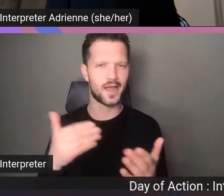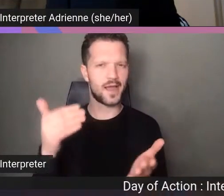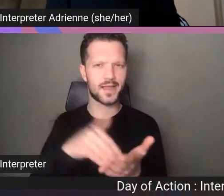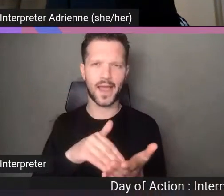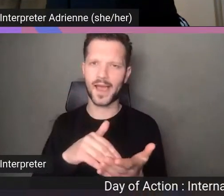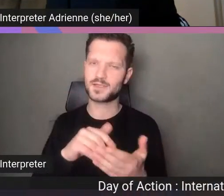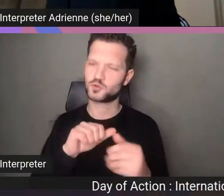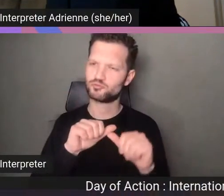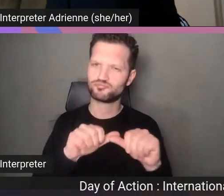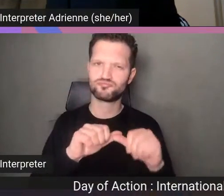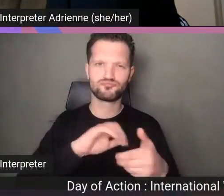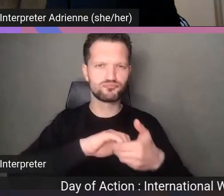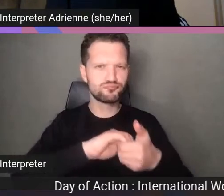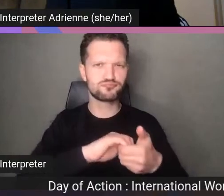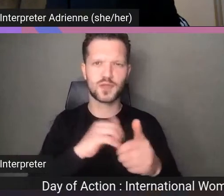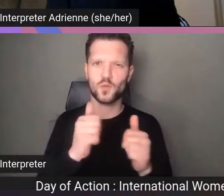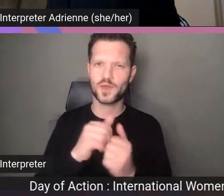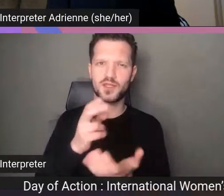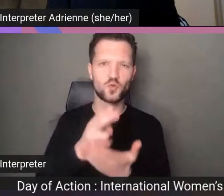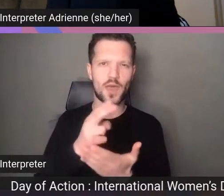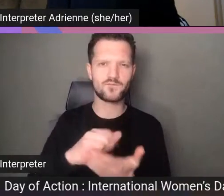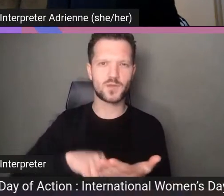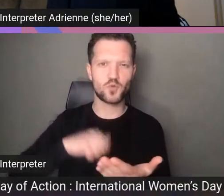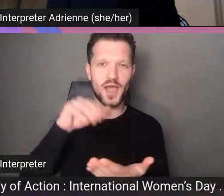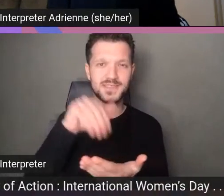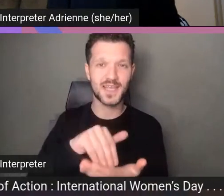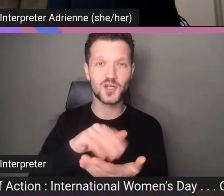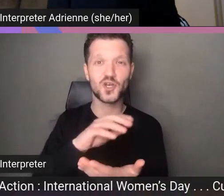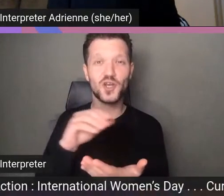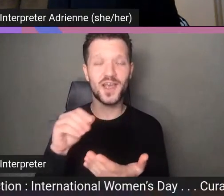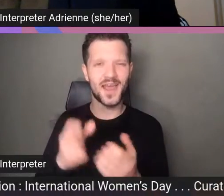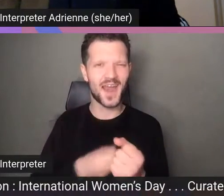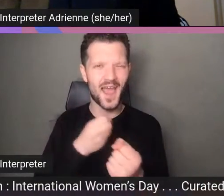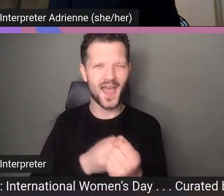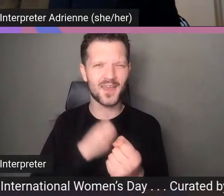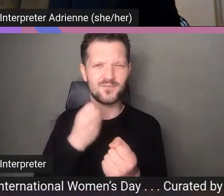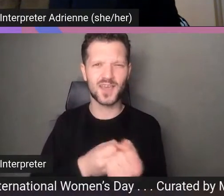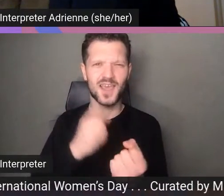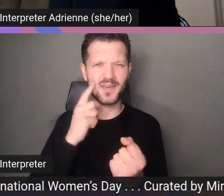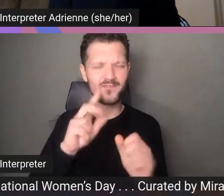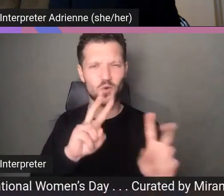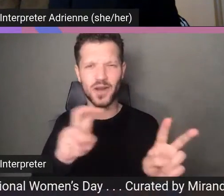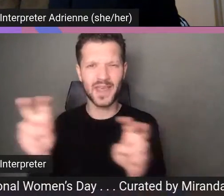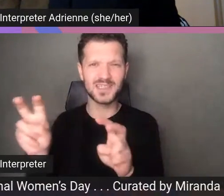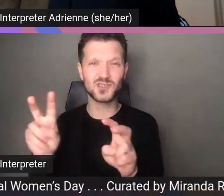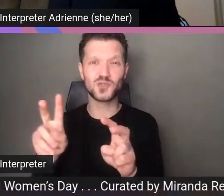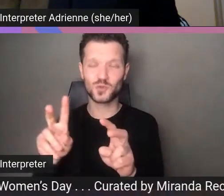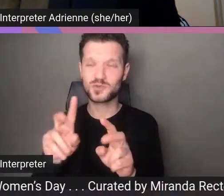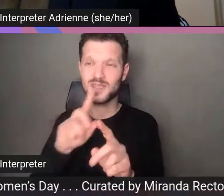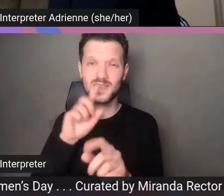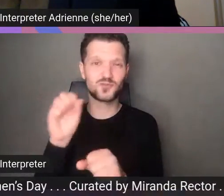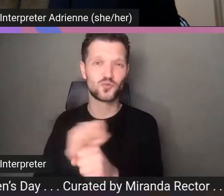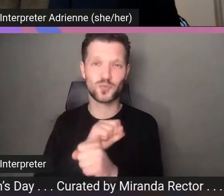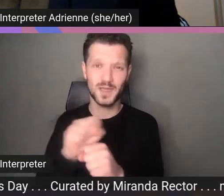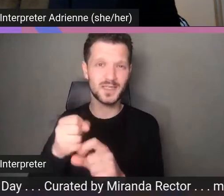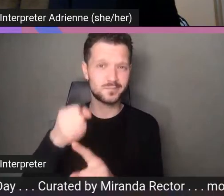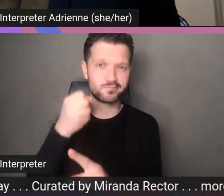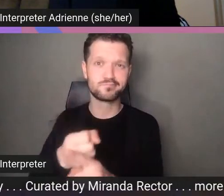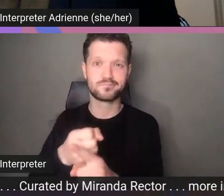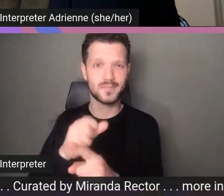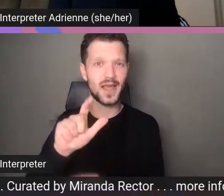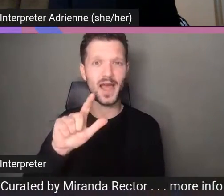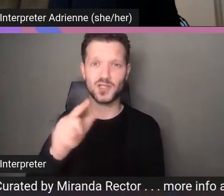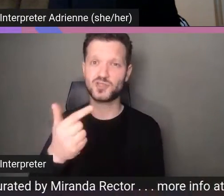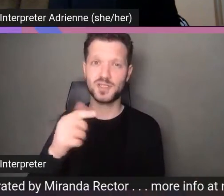Haven Pride Center to advocate for issues that directly impact the LGBTQ+ community